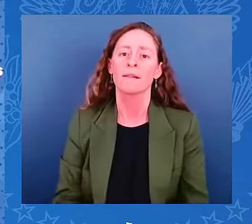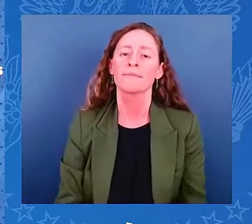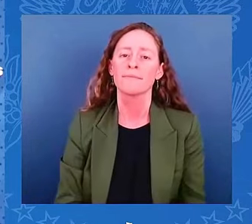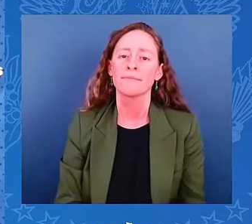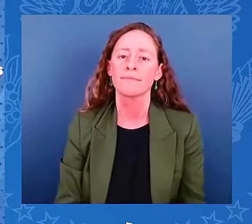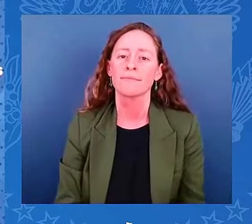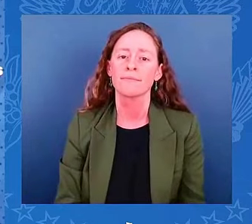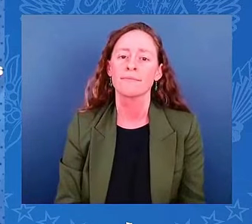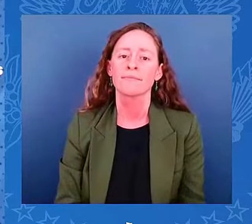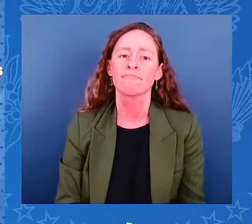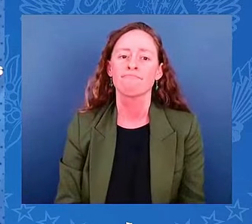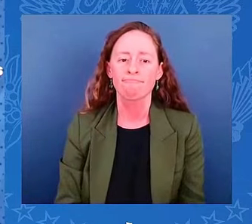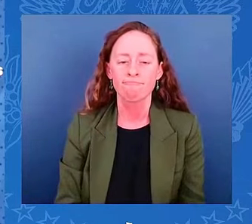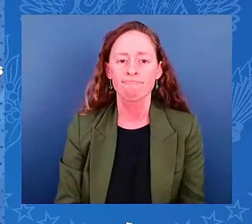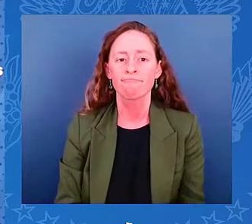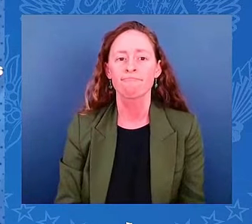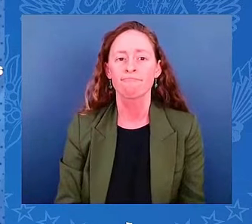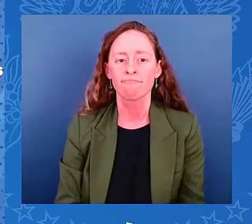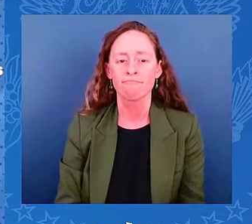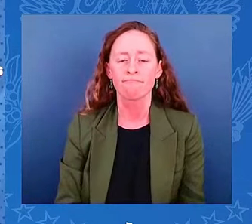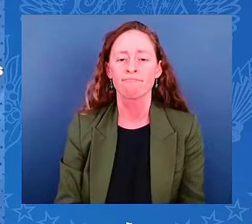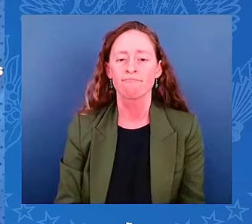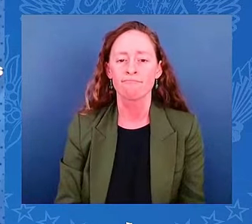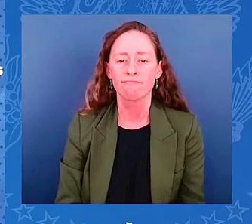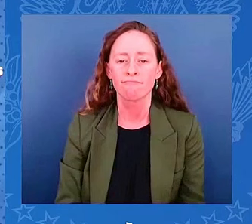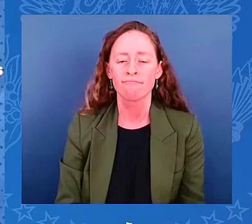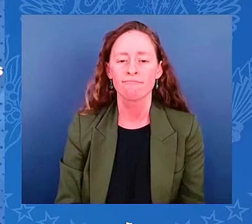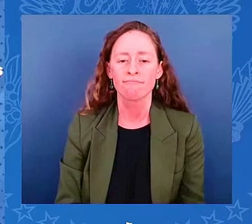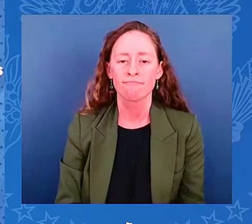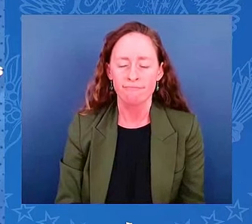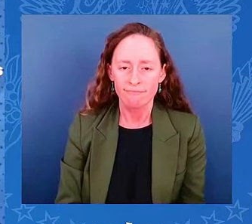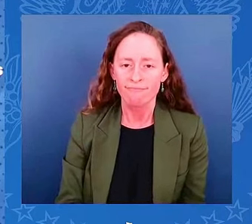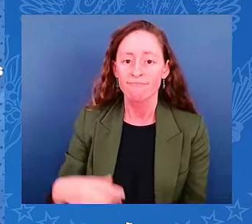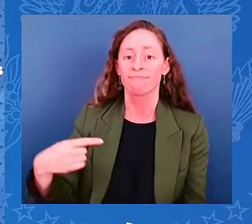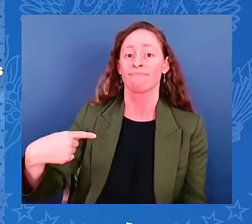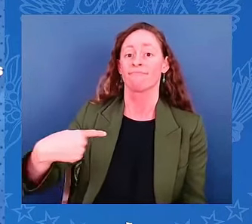I'm married to a full-time teacher. I get it.